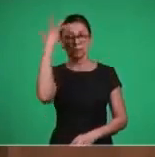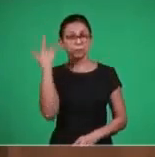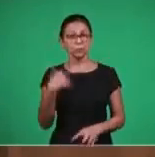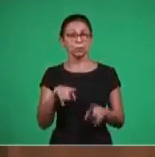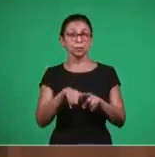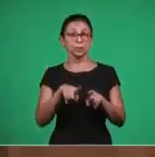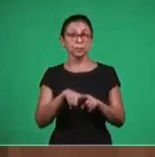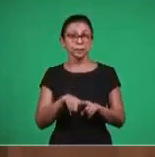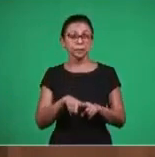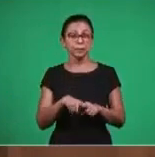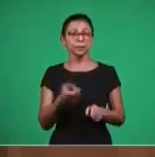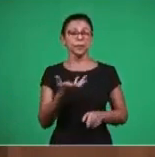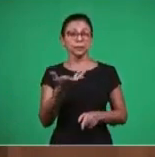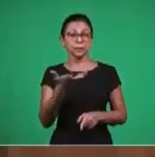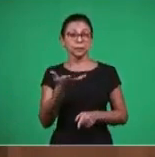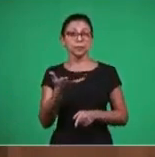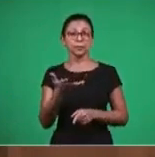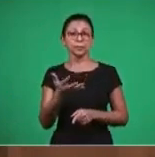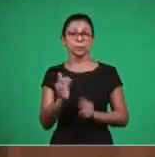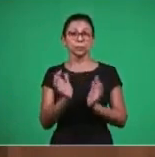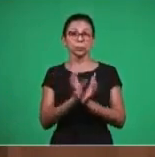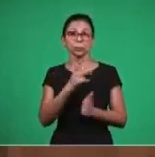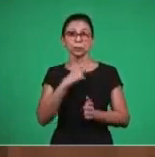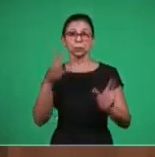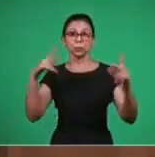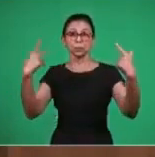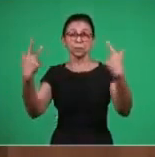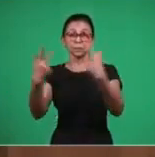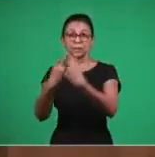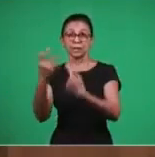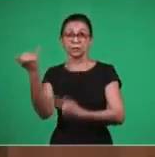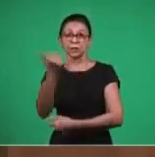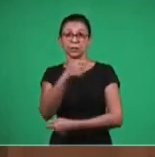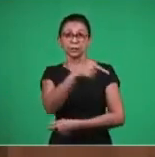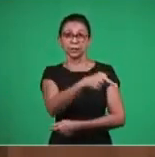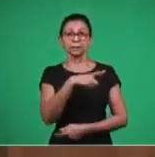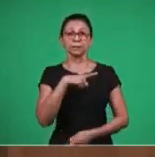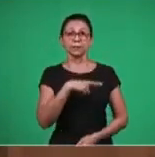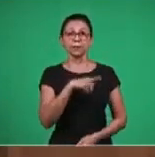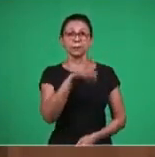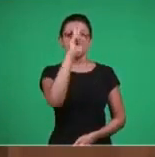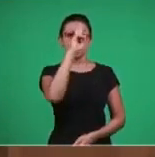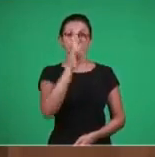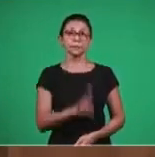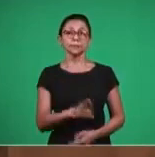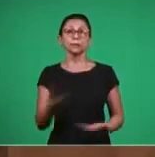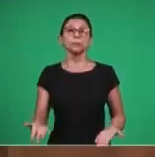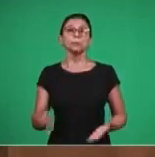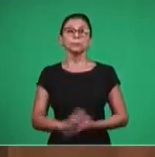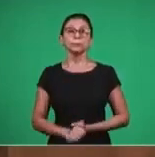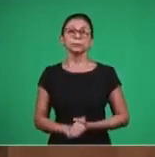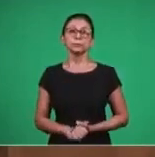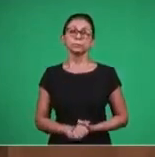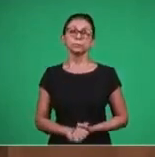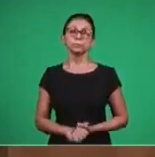wants the presbytery to say that he is right, and the presbytery will never say that.